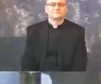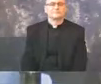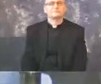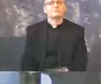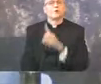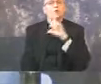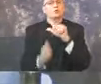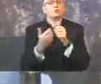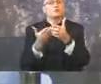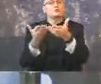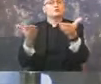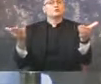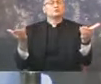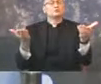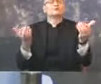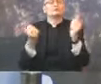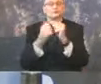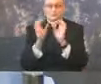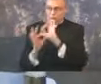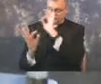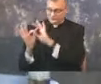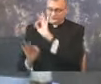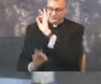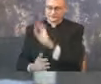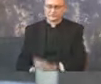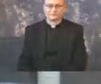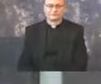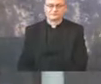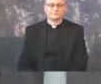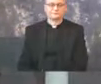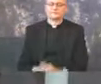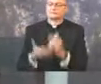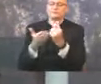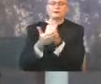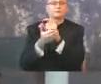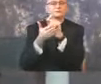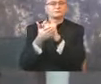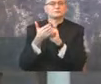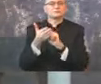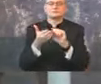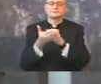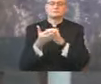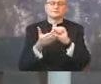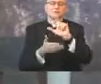Esté con ustedes. Del Santo Evangelio según San Lucas.